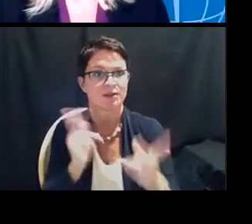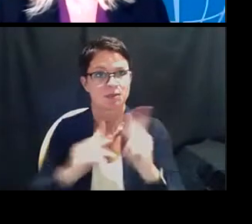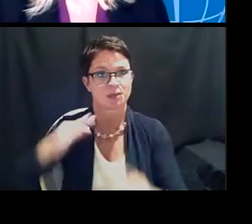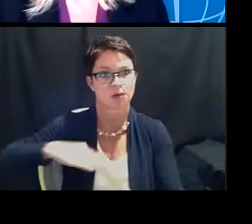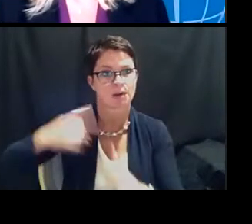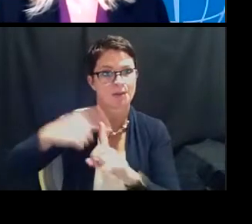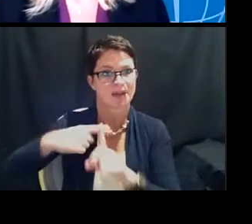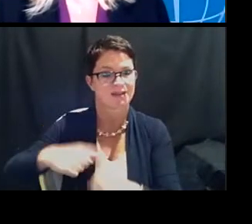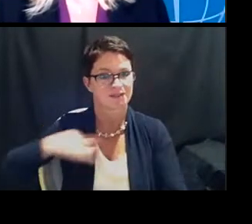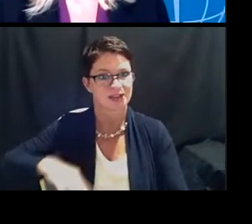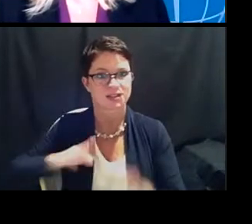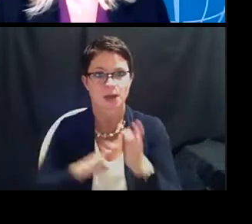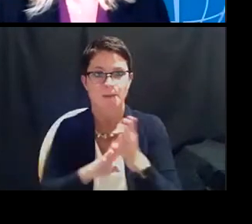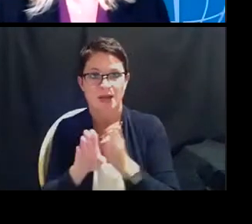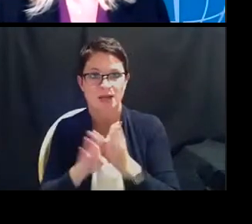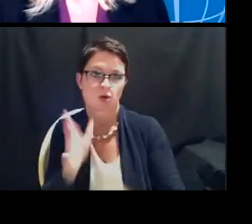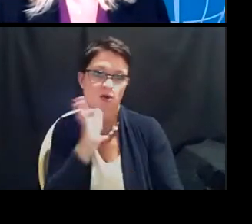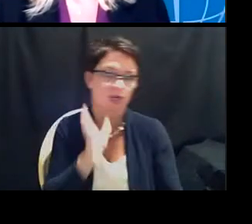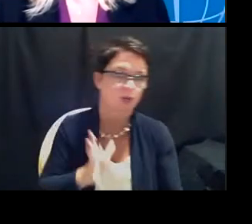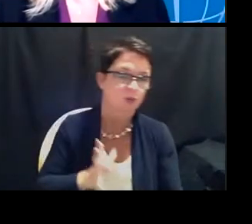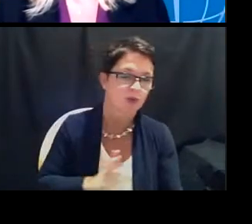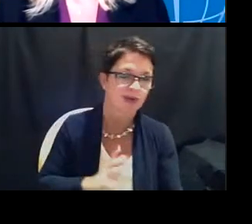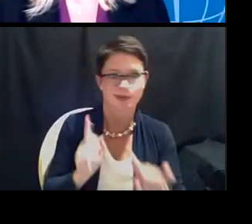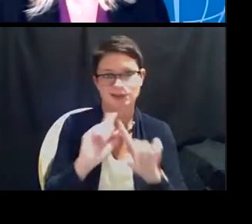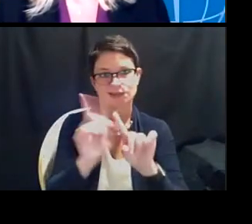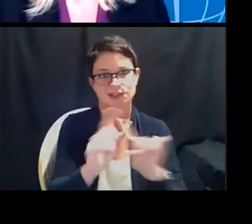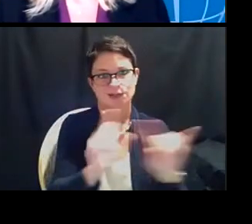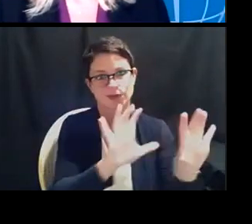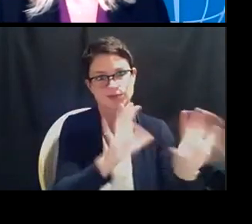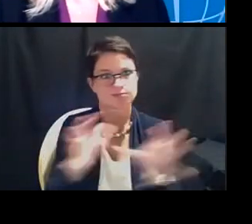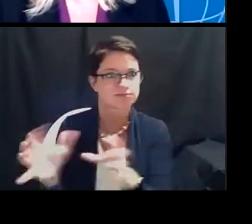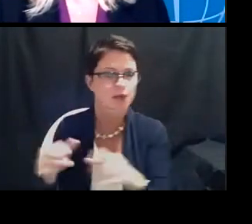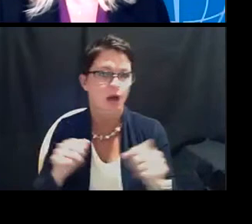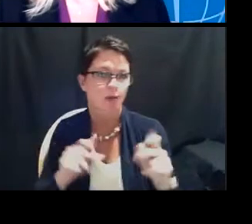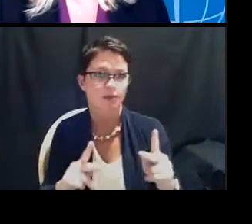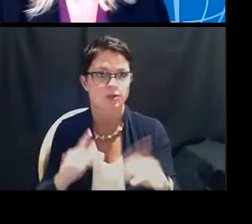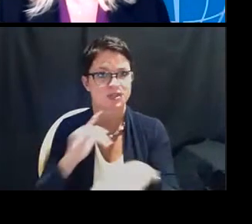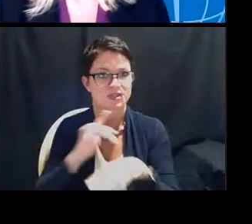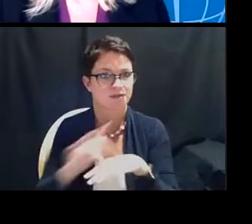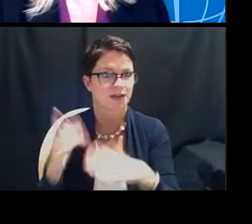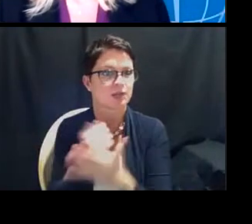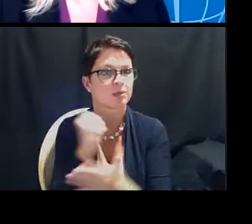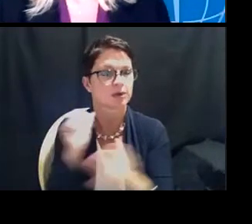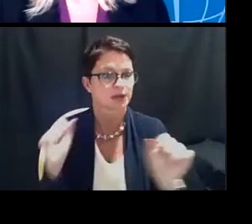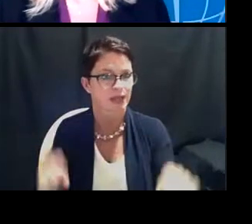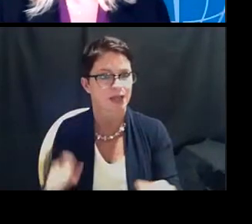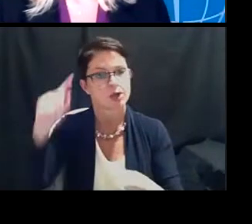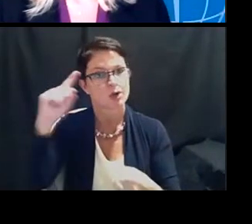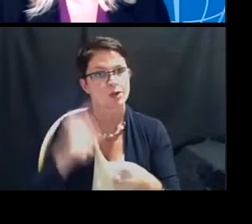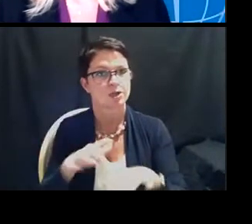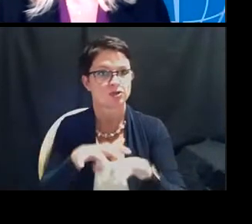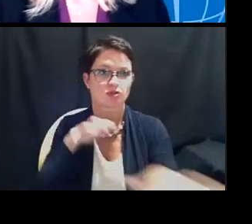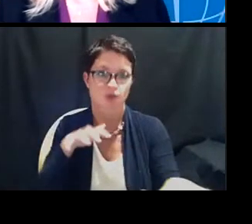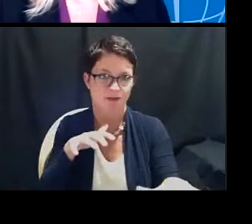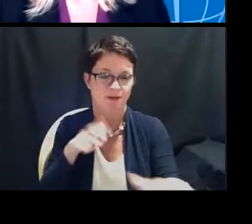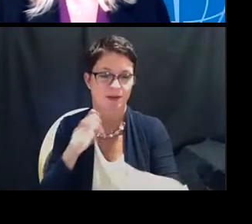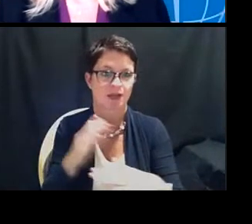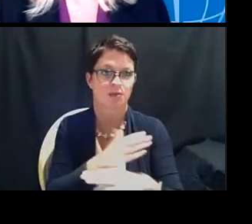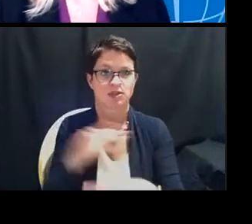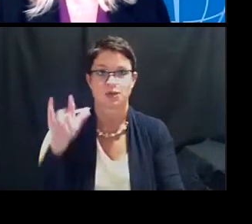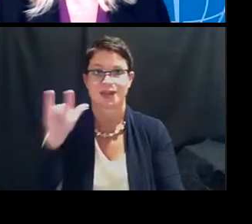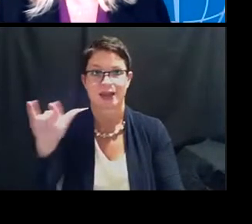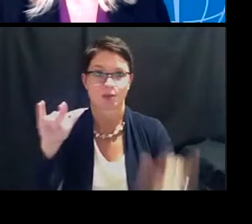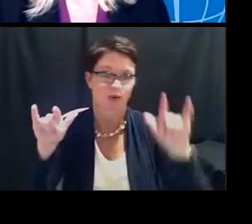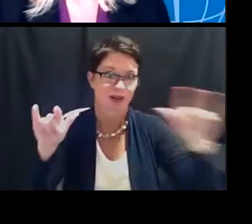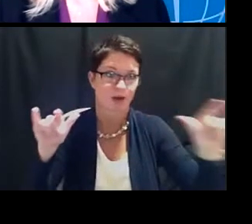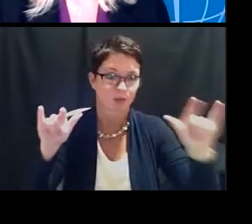benefits, minorities, women, all the other opportunities available. The reduced traffic between the airports, say